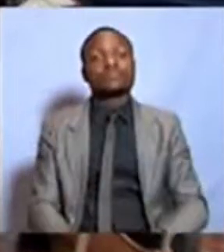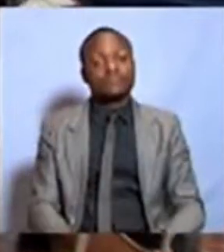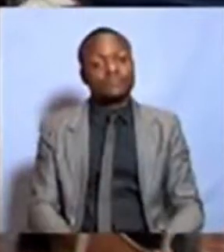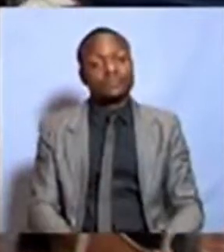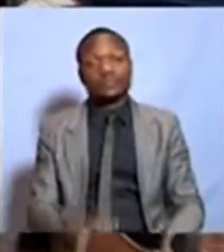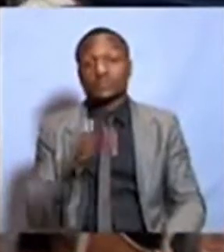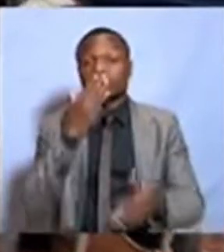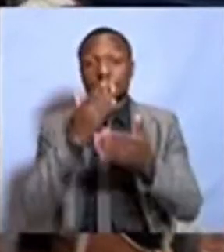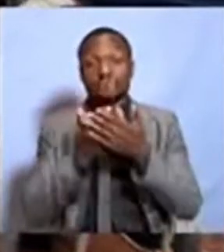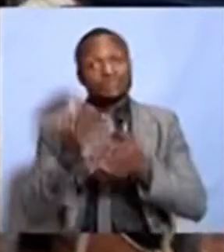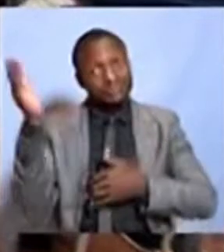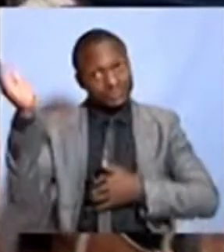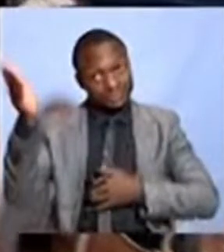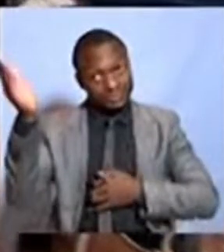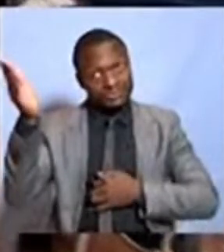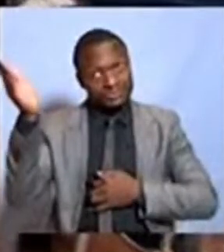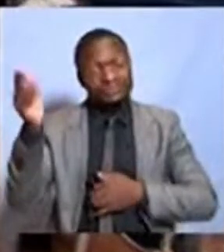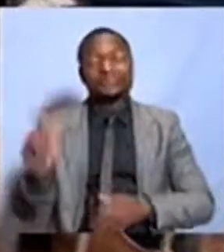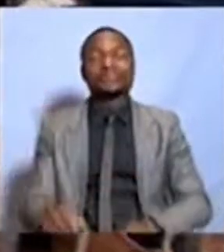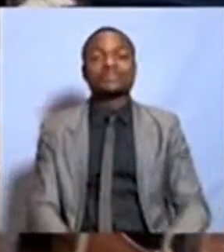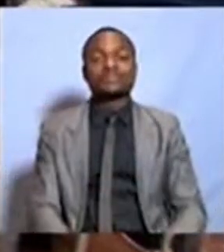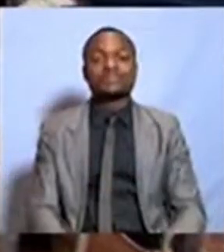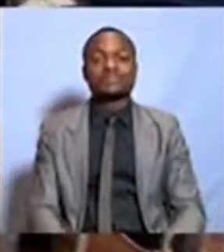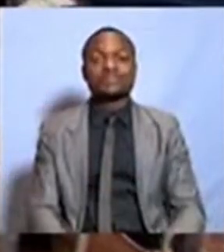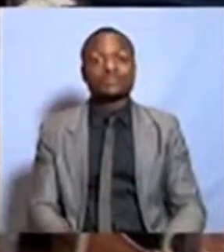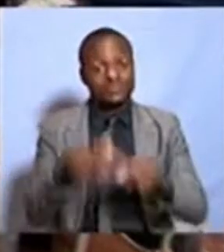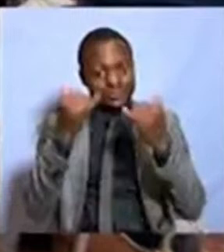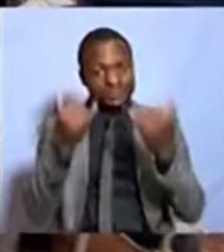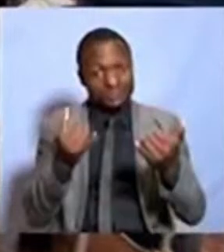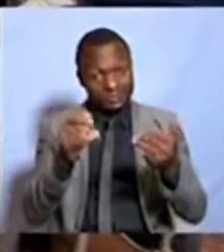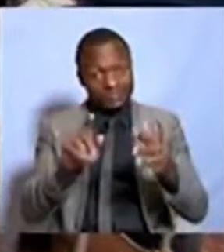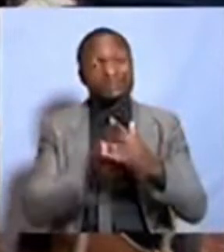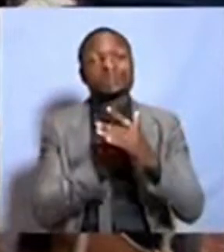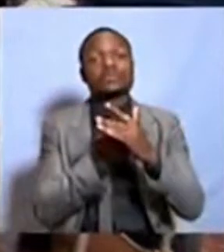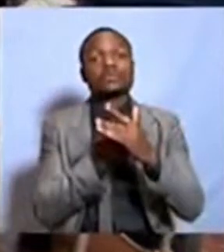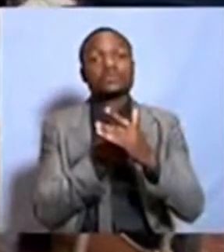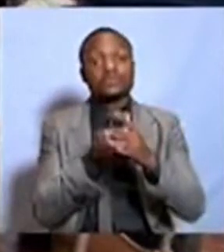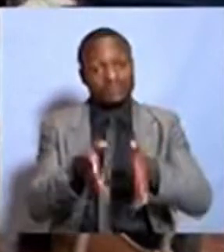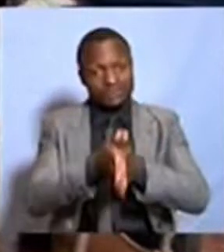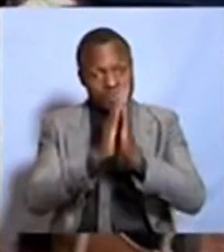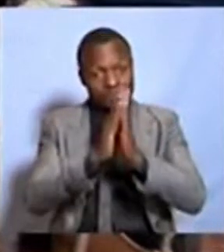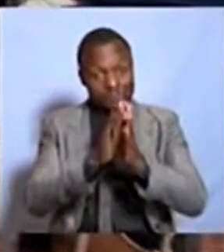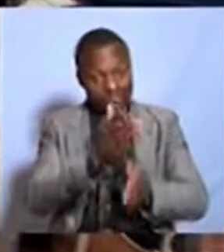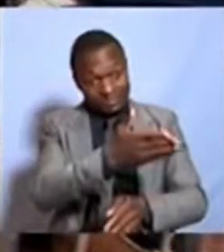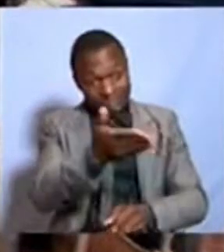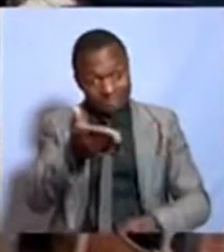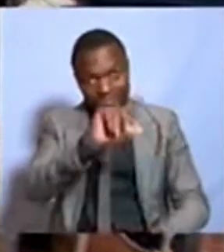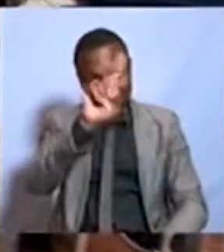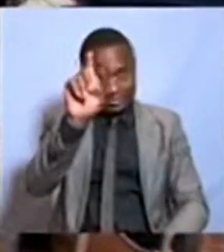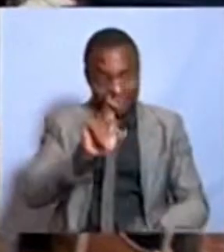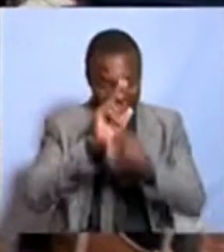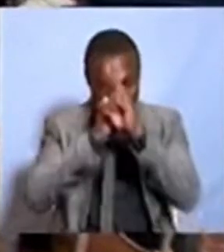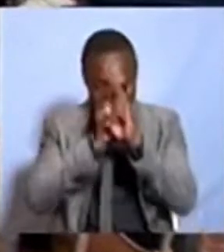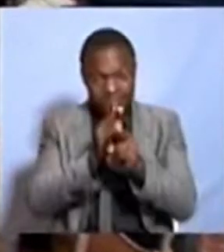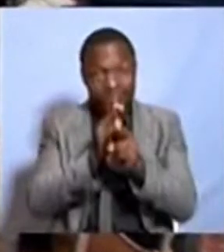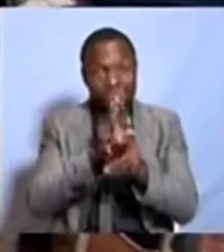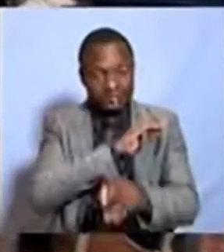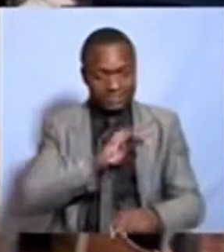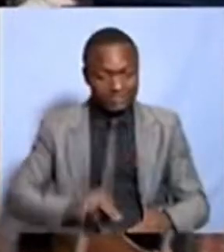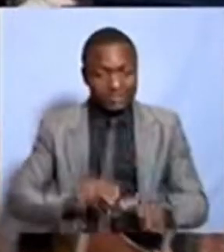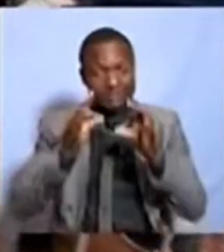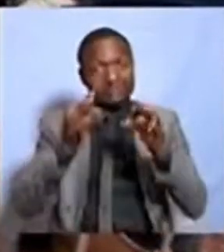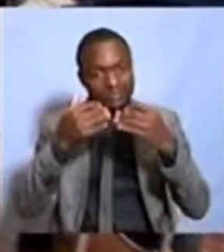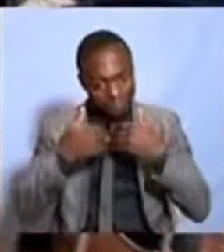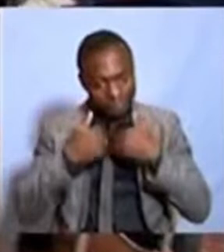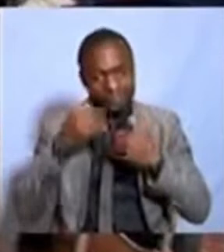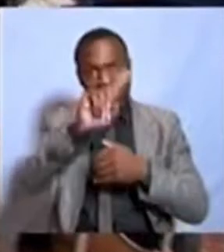the good presentation. We are now going to start asking you questions. Honorable members, if you've got